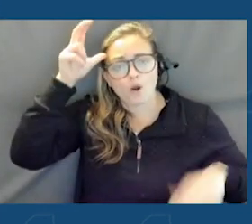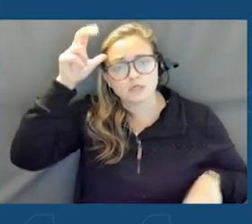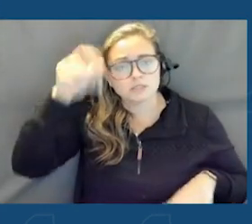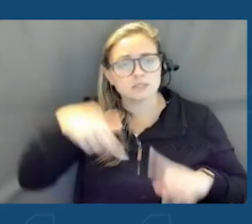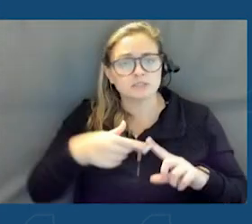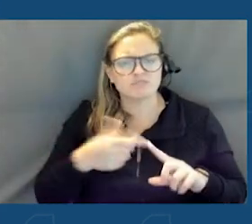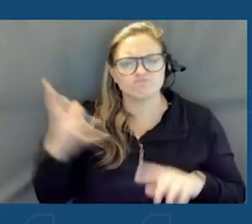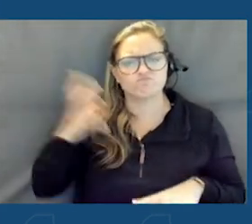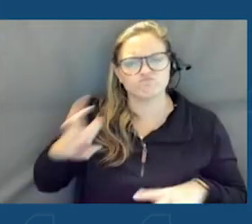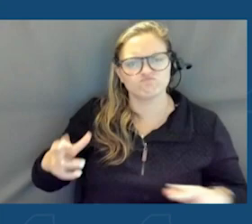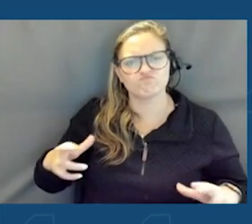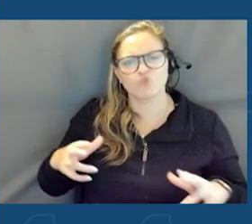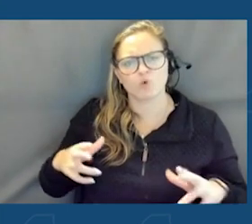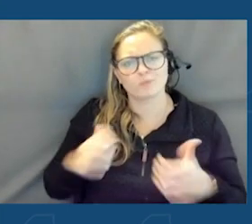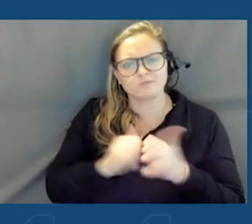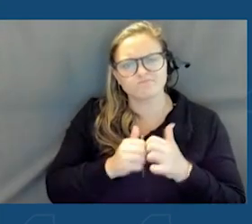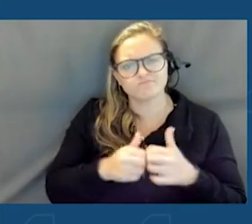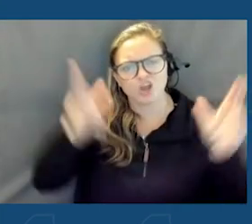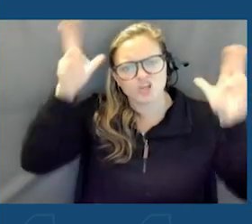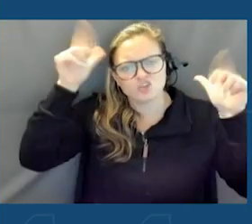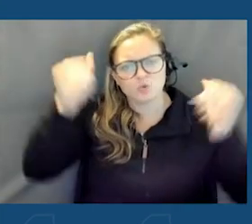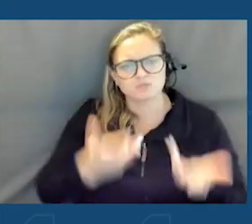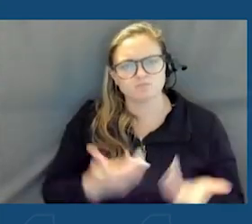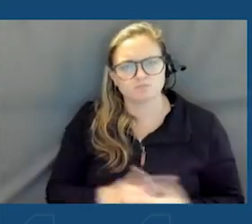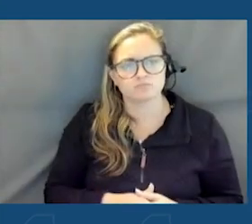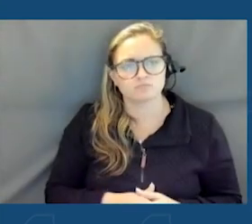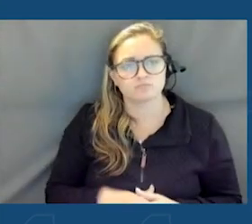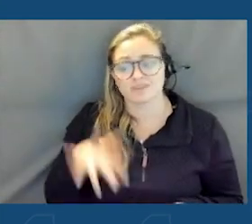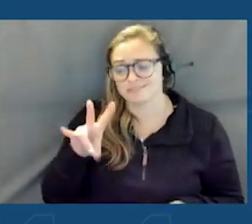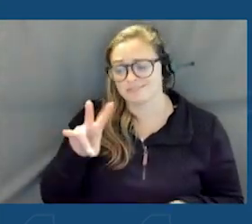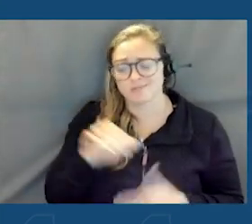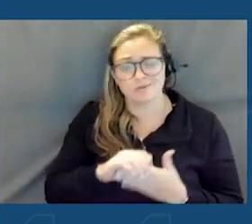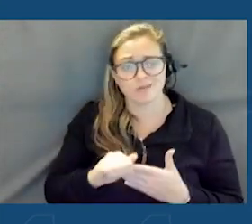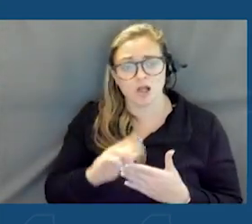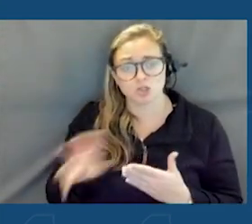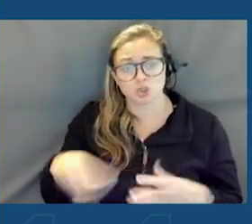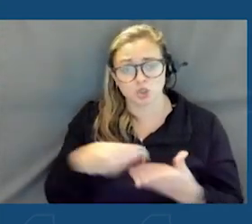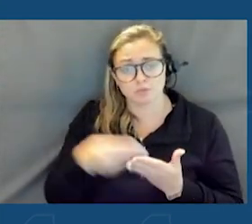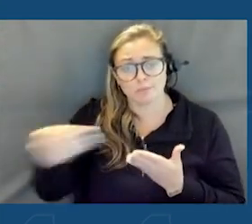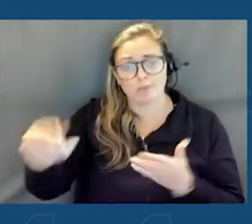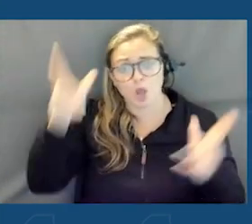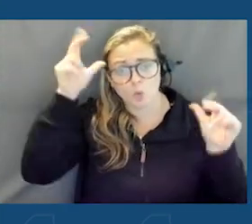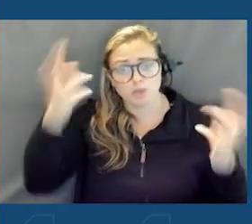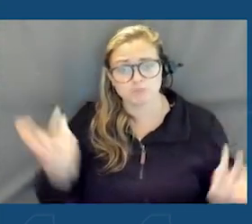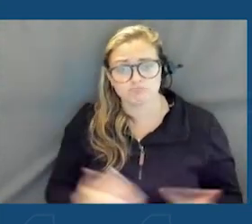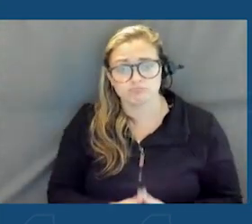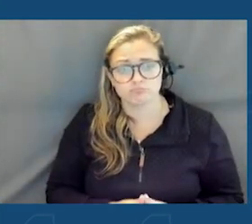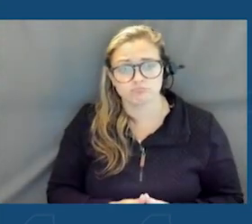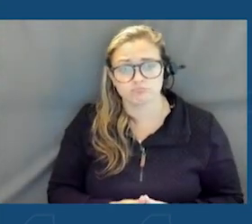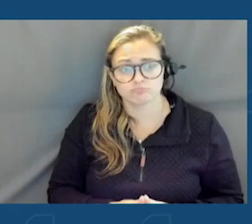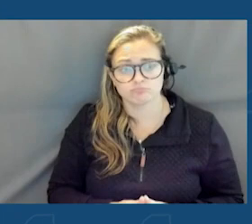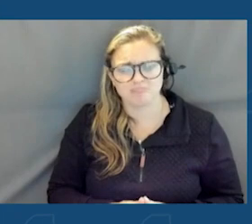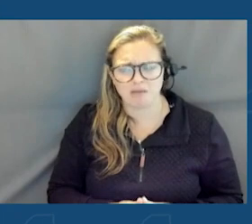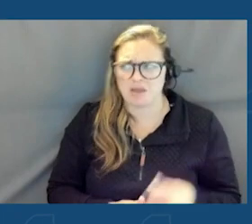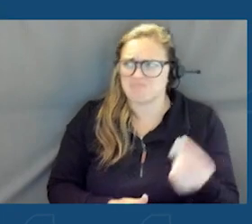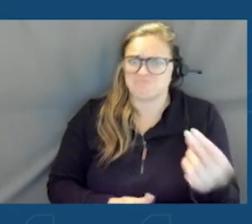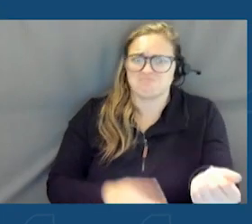has some very good lineage. And for $700, I could own a horse. And it seemed like such a deal at the